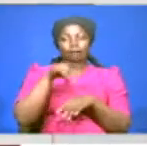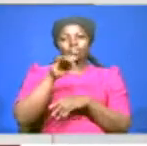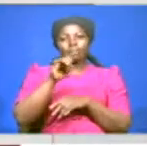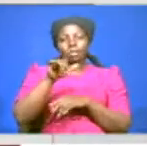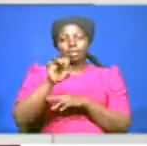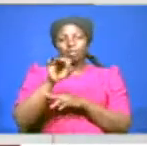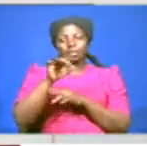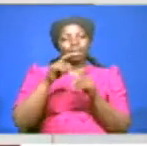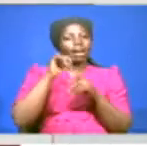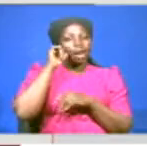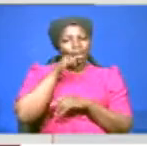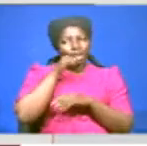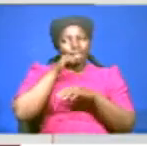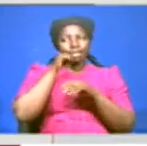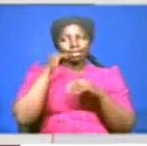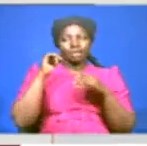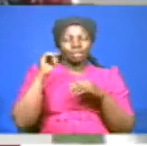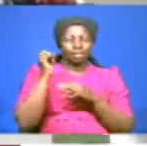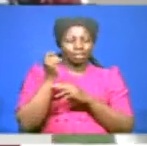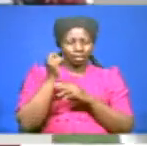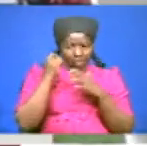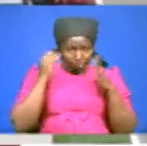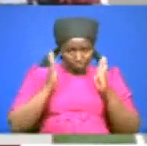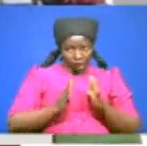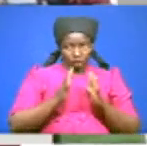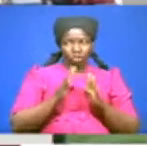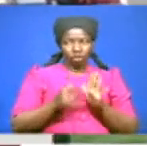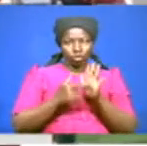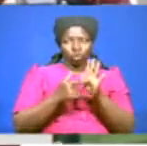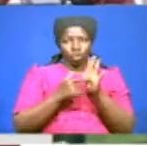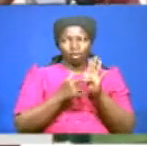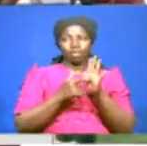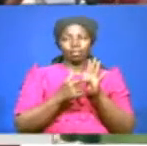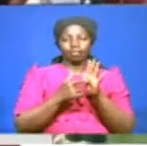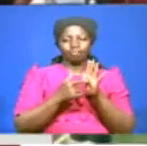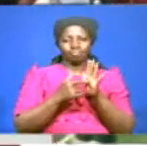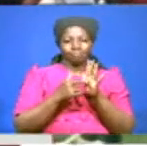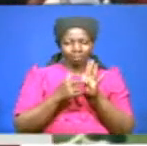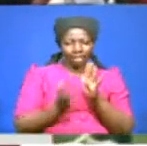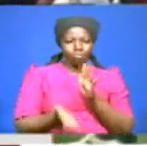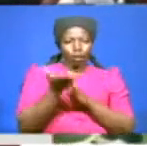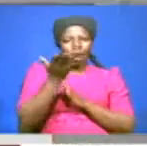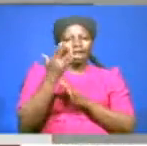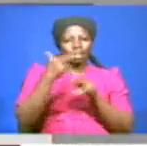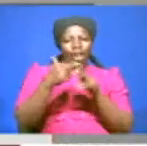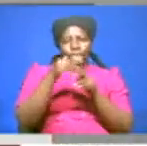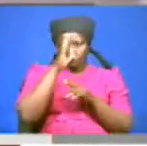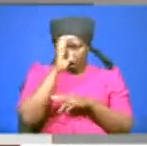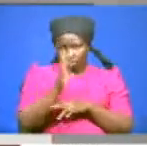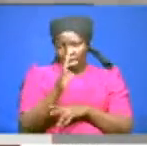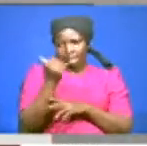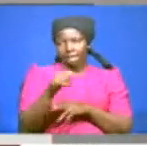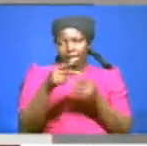patriot, raising the name of Brazil wherever he went. Bolsonaro's incoming successor, President-elect Luiz Inácio Lula da